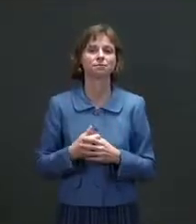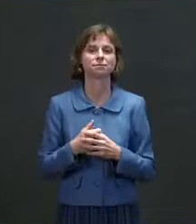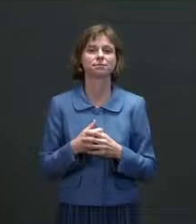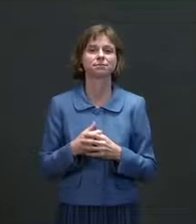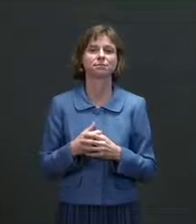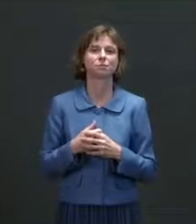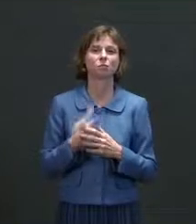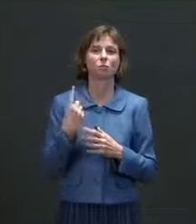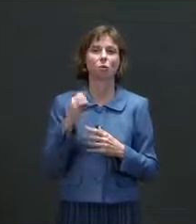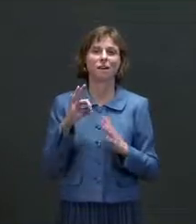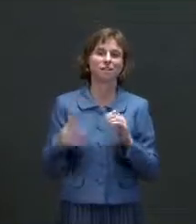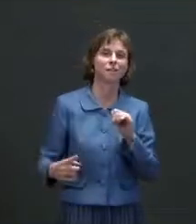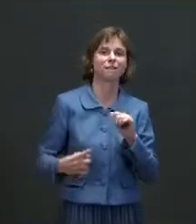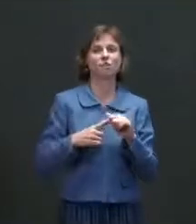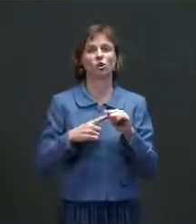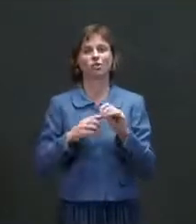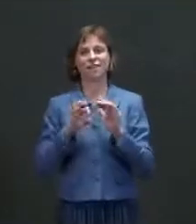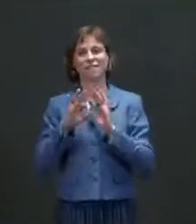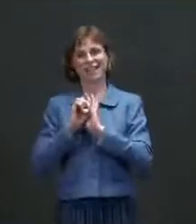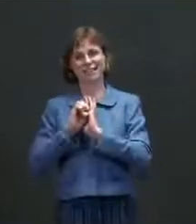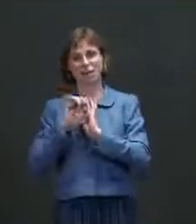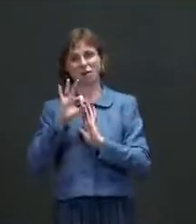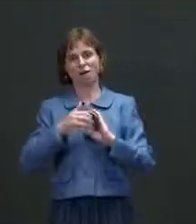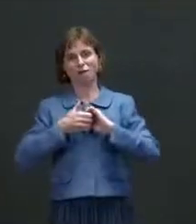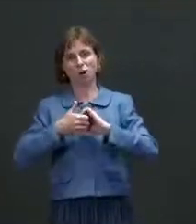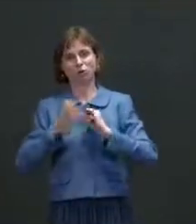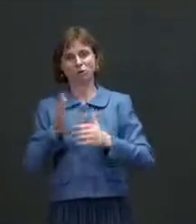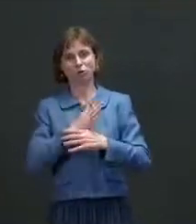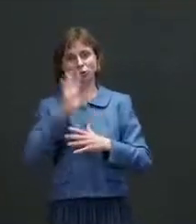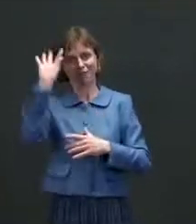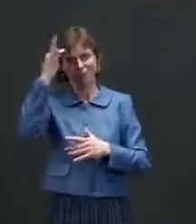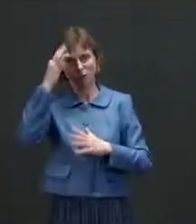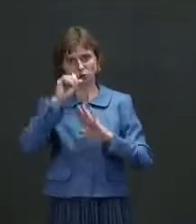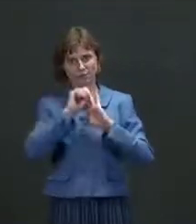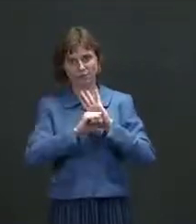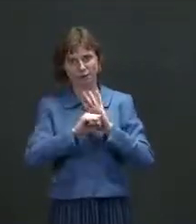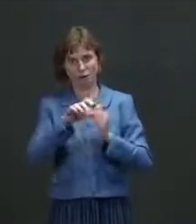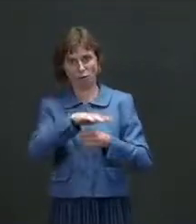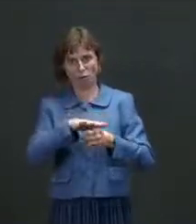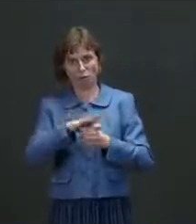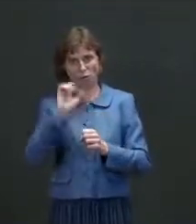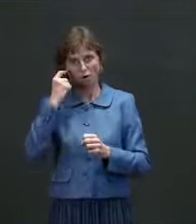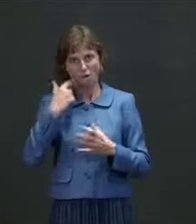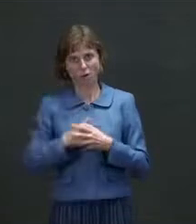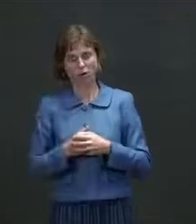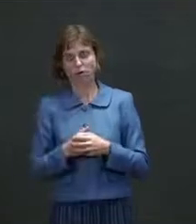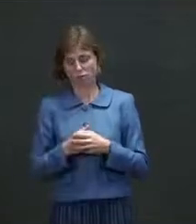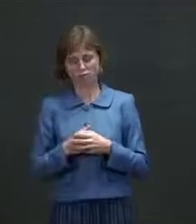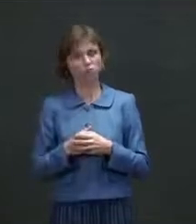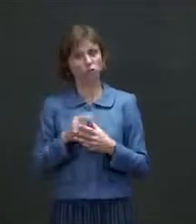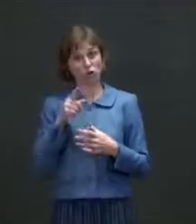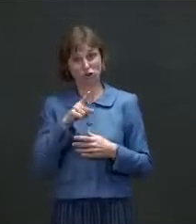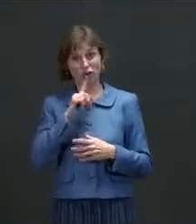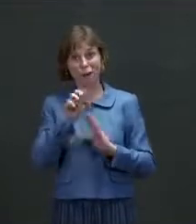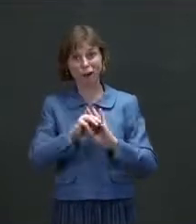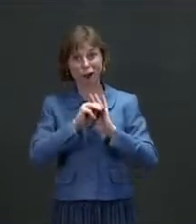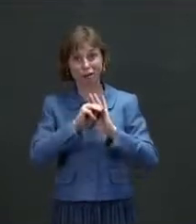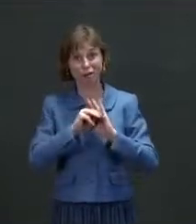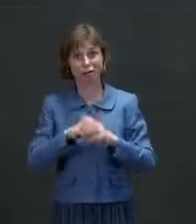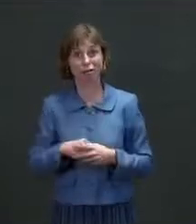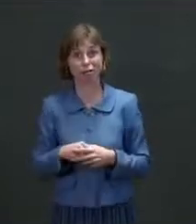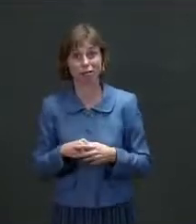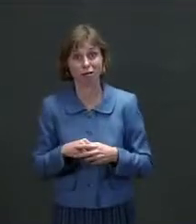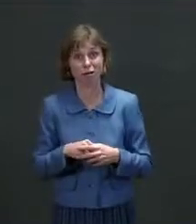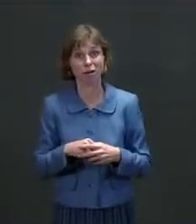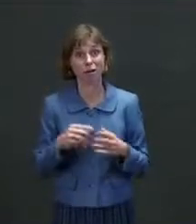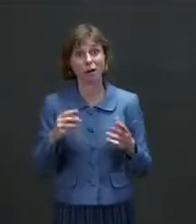of this example of the partnership between the federal government, state, local, you all really are a model, and there are folks